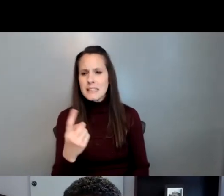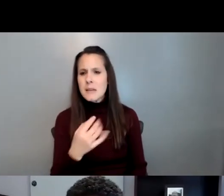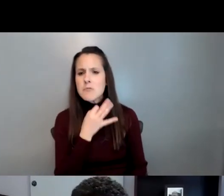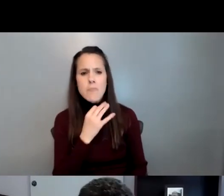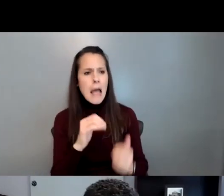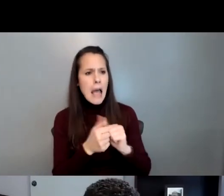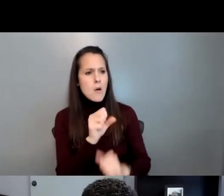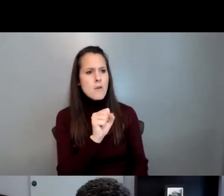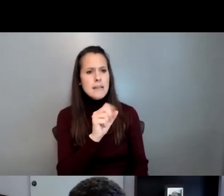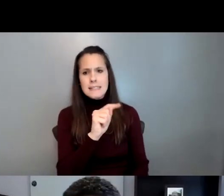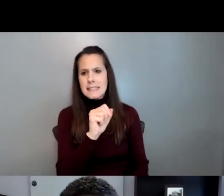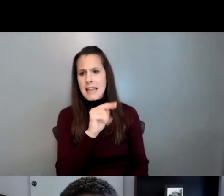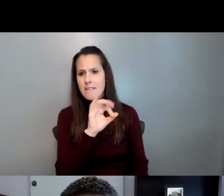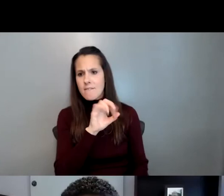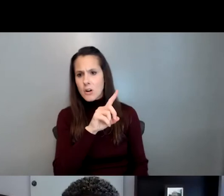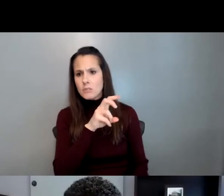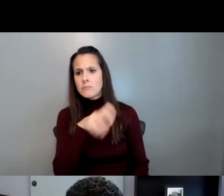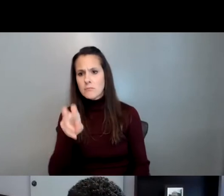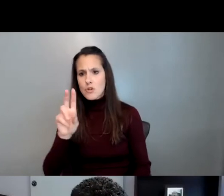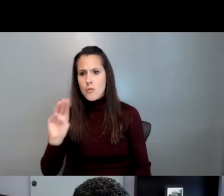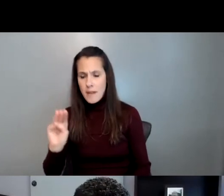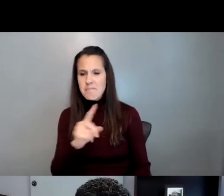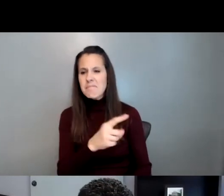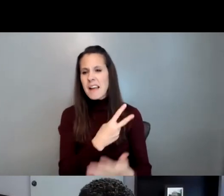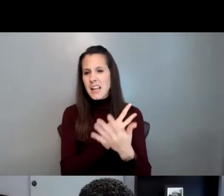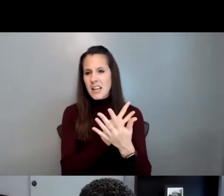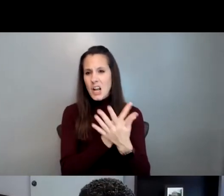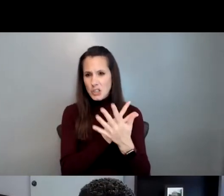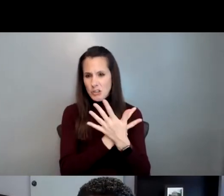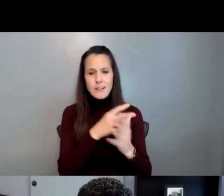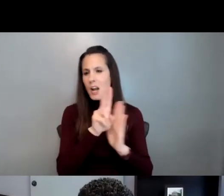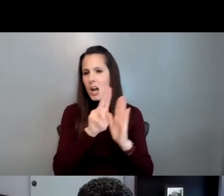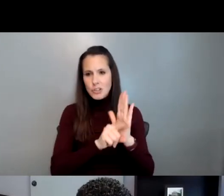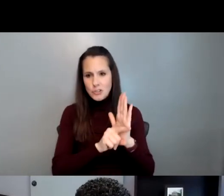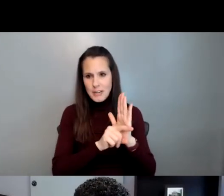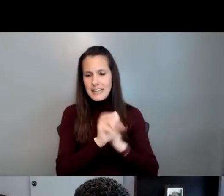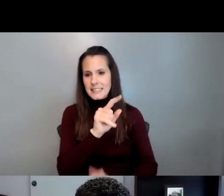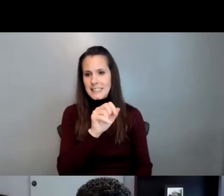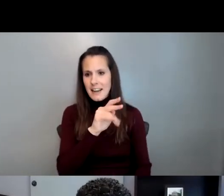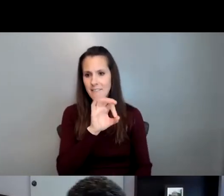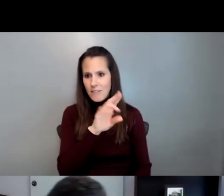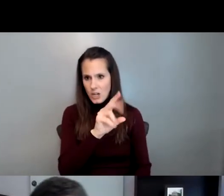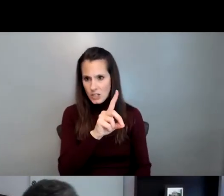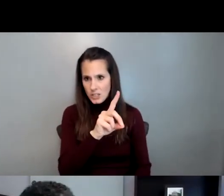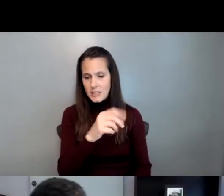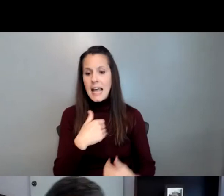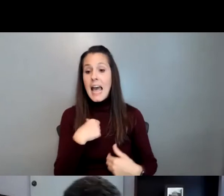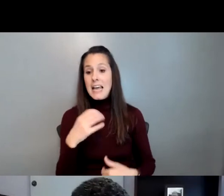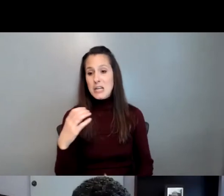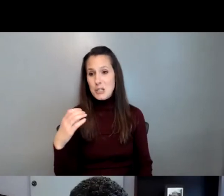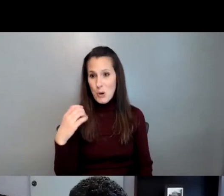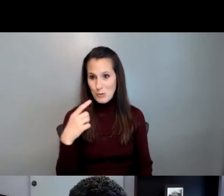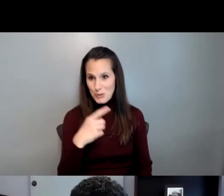M. So I went to undergrad at Stanford University, and one of my assistant coaches on the track team, who actually went to boarding school in